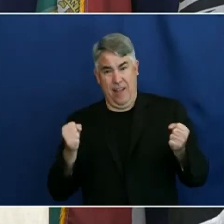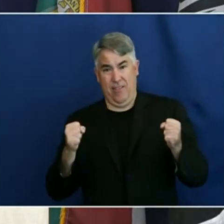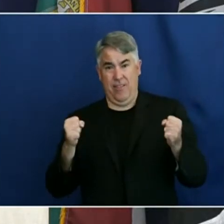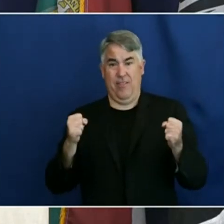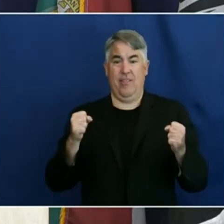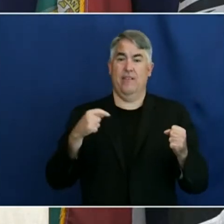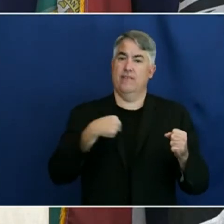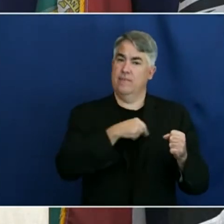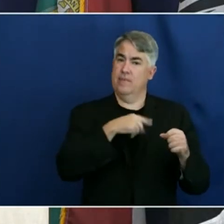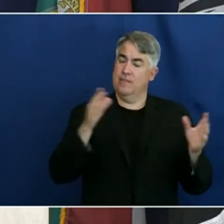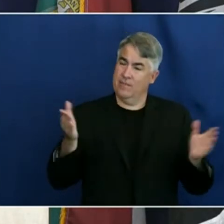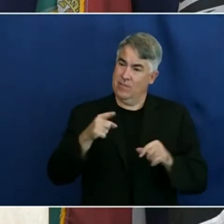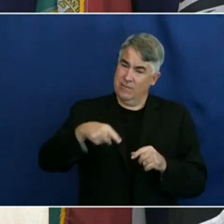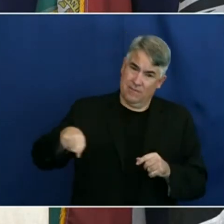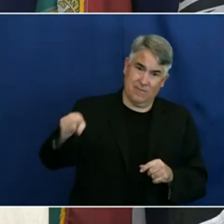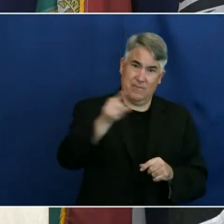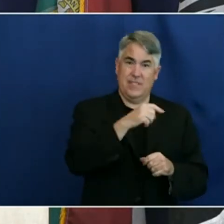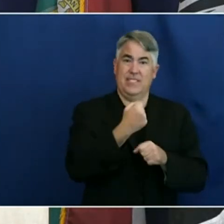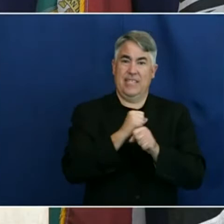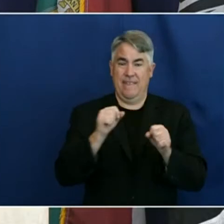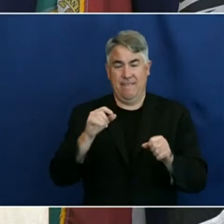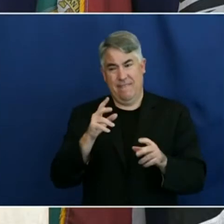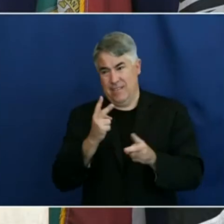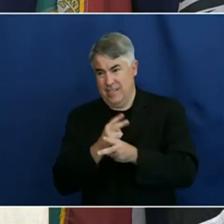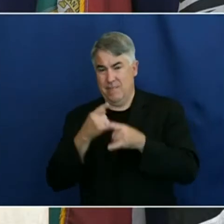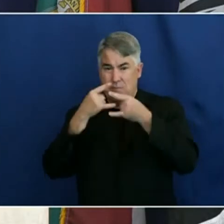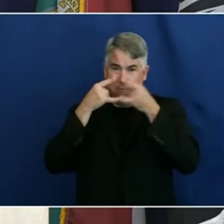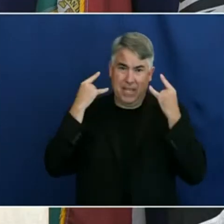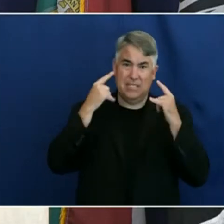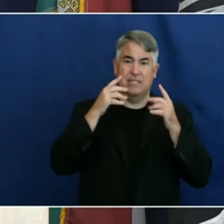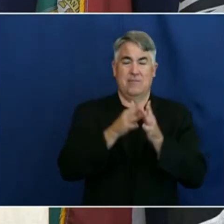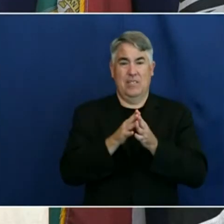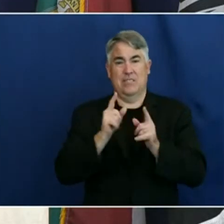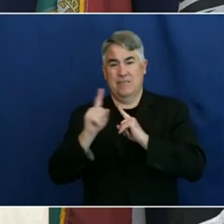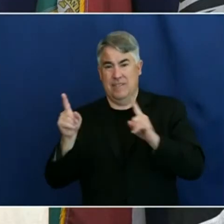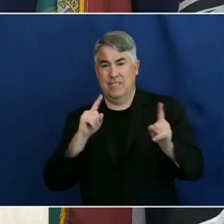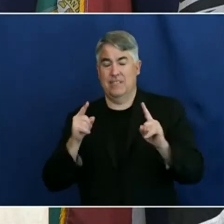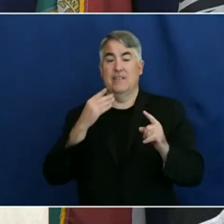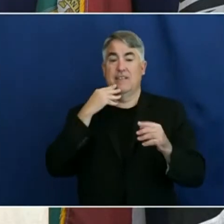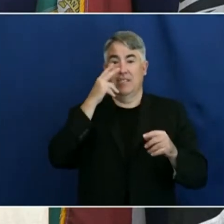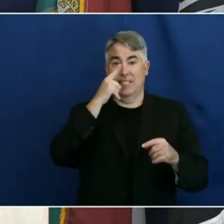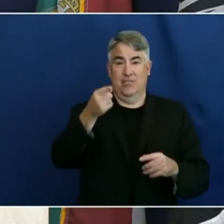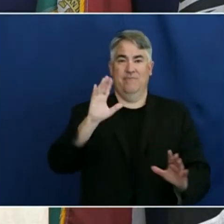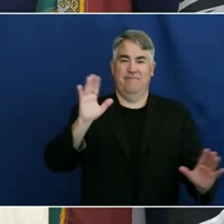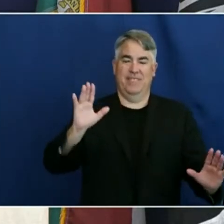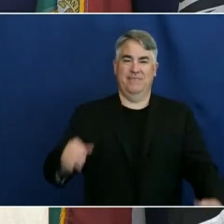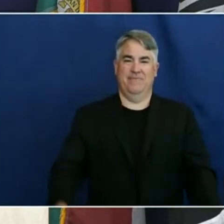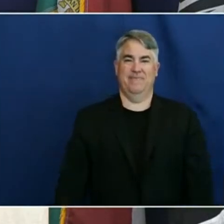continue to urge everyone to be careful and be strong, and we thank everyone for joining us today. Thank you.